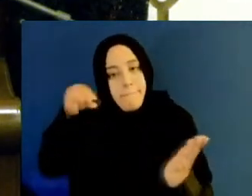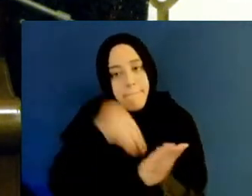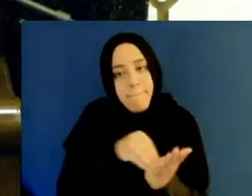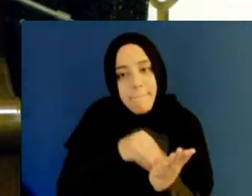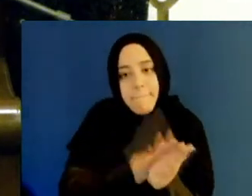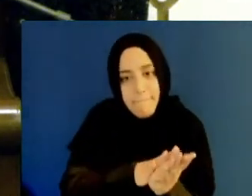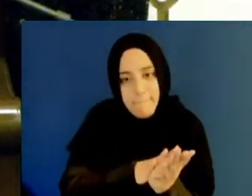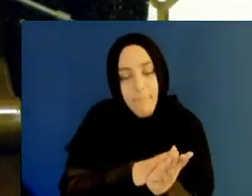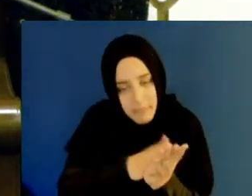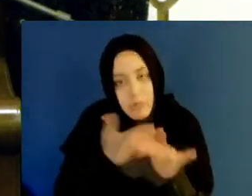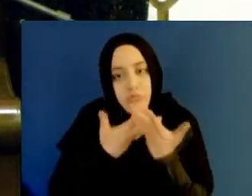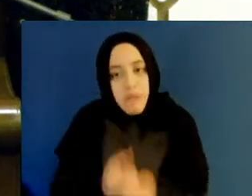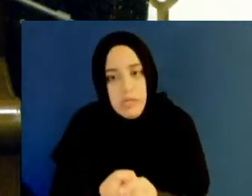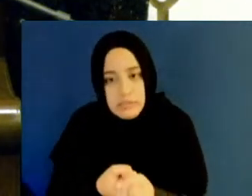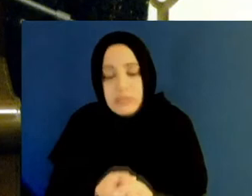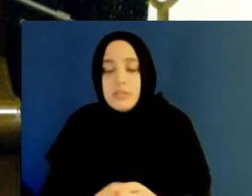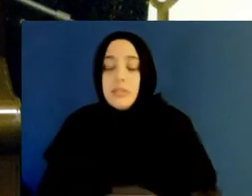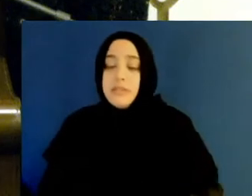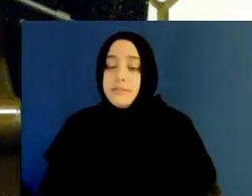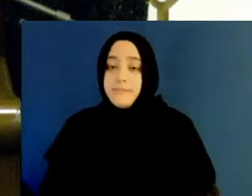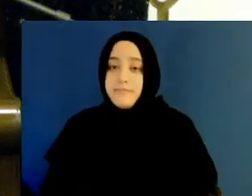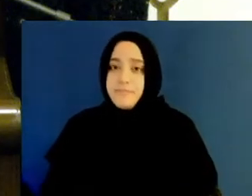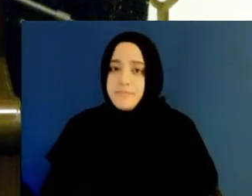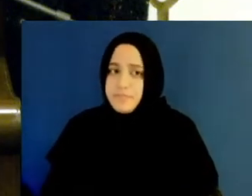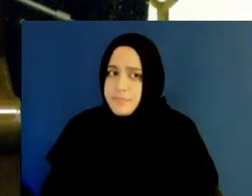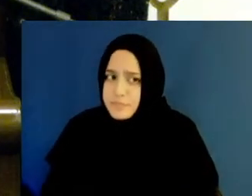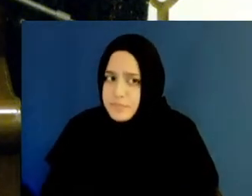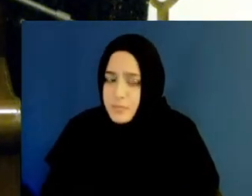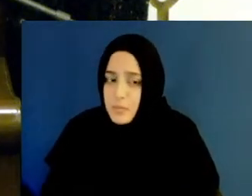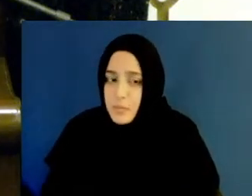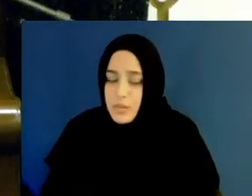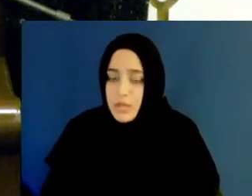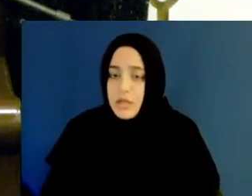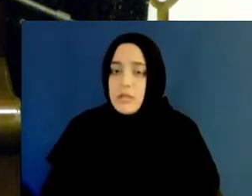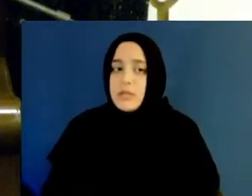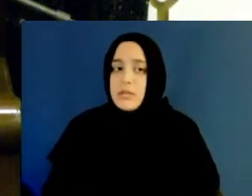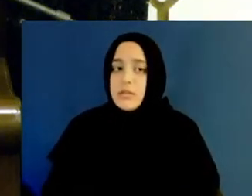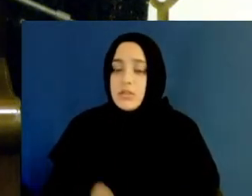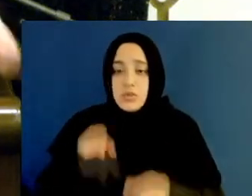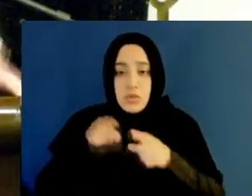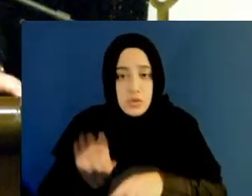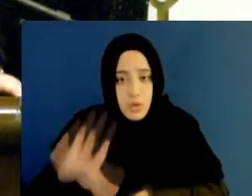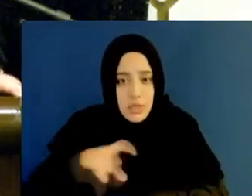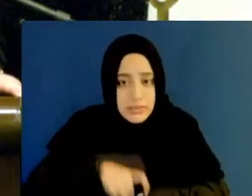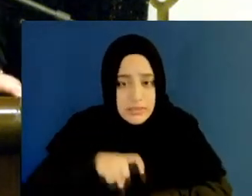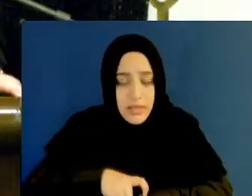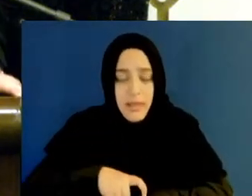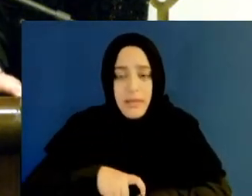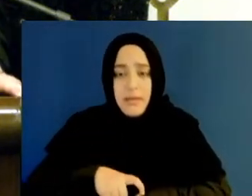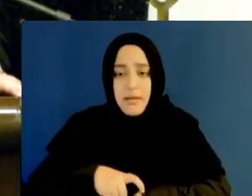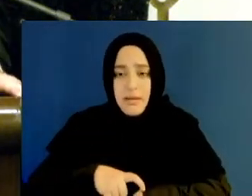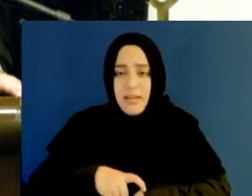one of the most staunchest ulama of Rijal during his time, for those who know Ibn